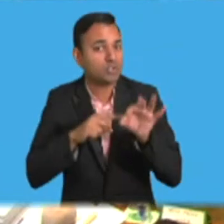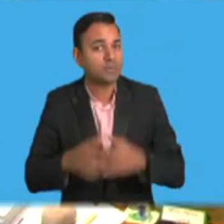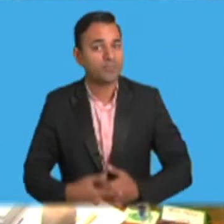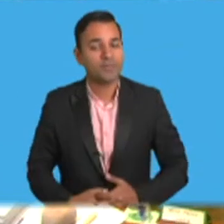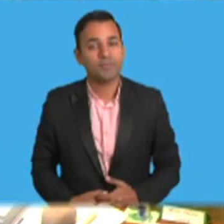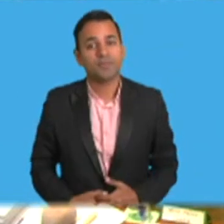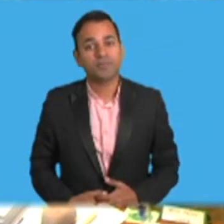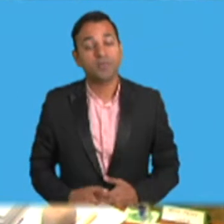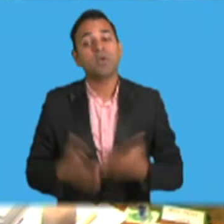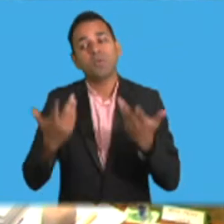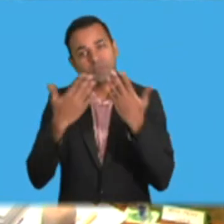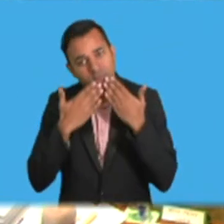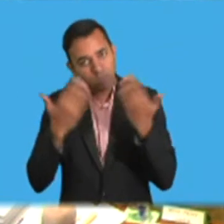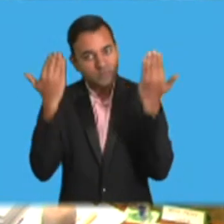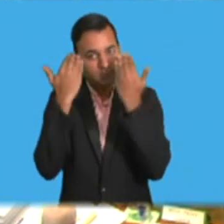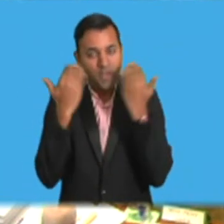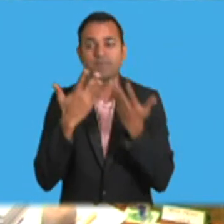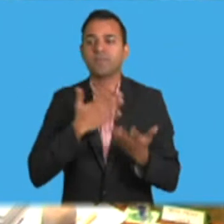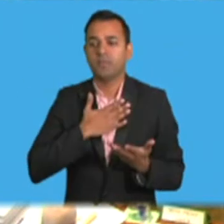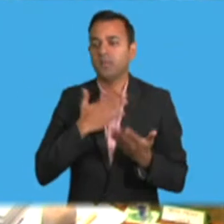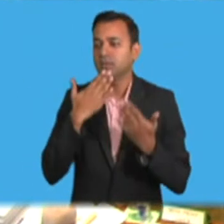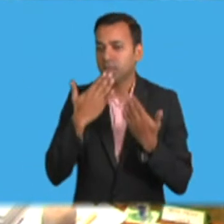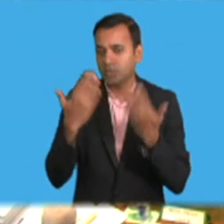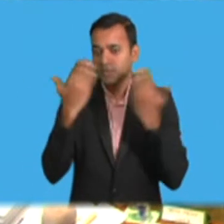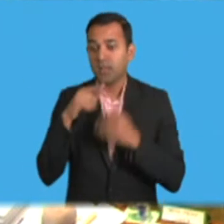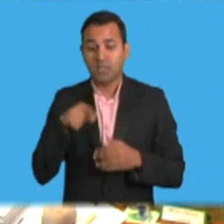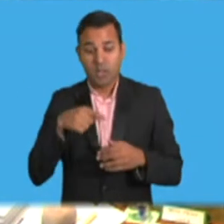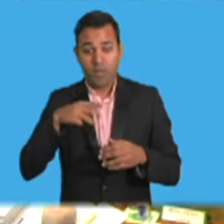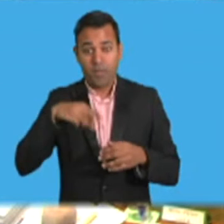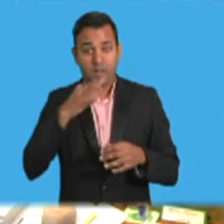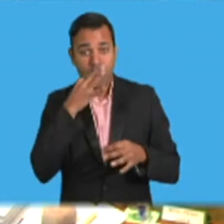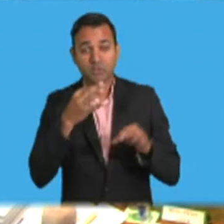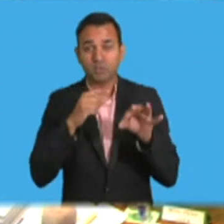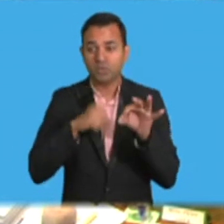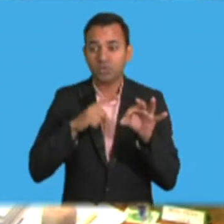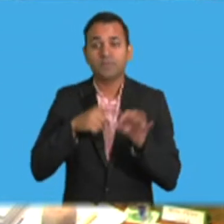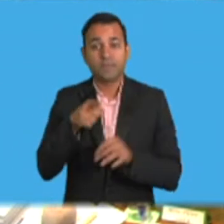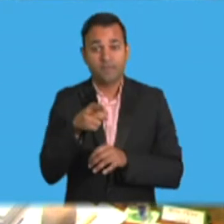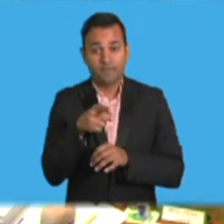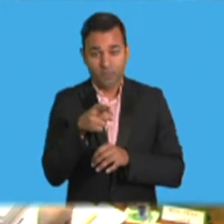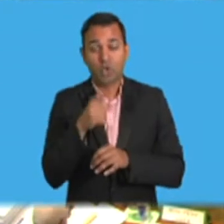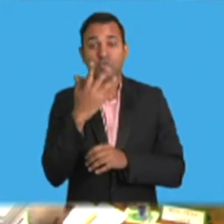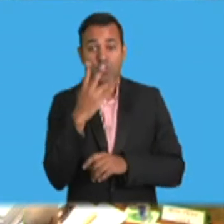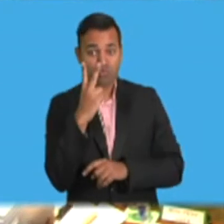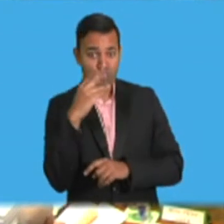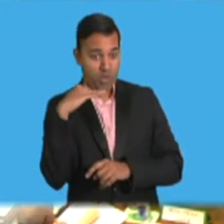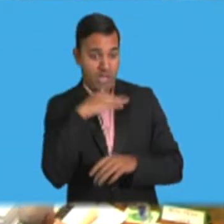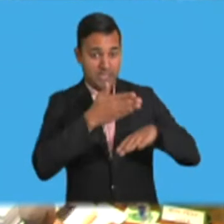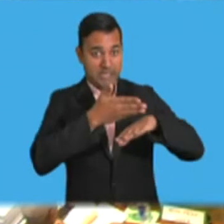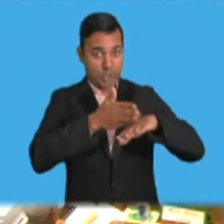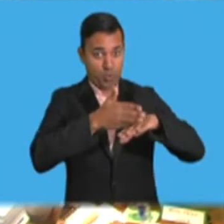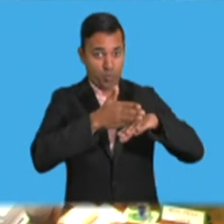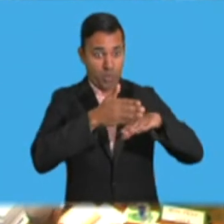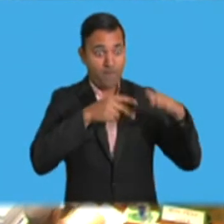Thank you, Madam Speaker. I'd like to thank the Honourable Member for this question. Madam Speaker, out of the 200 new primary school teachers, all 200 positions